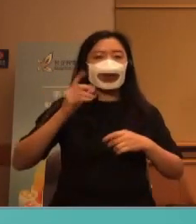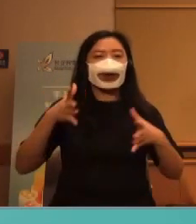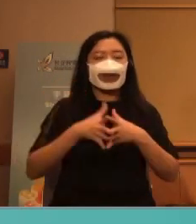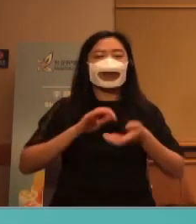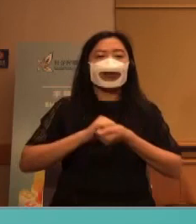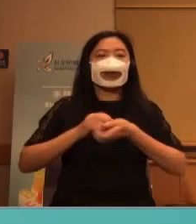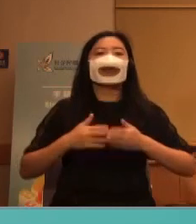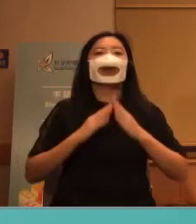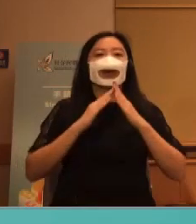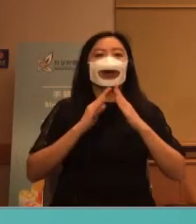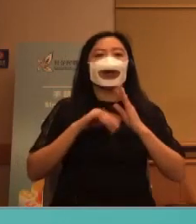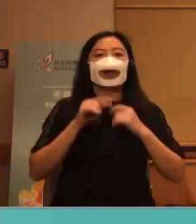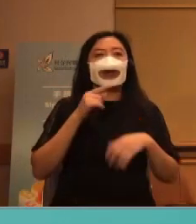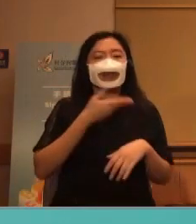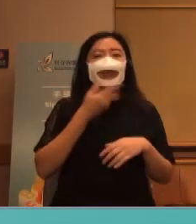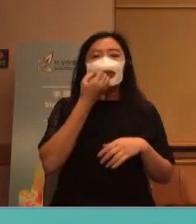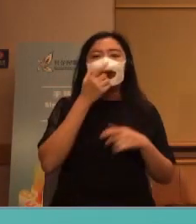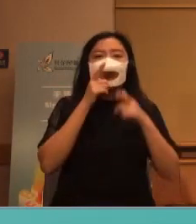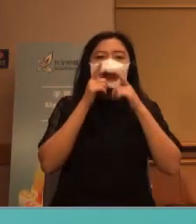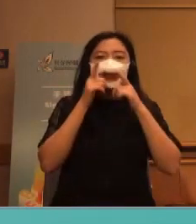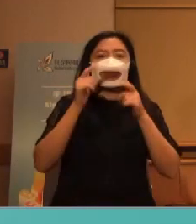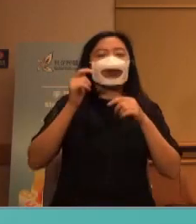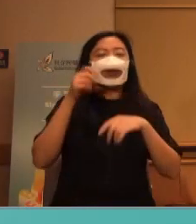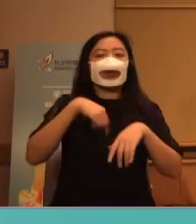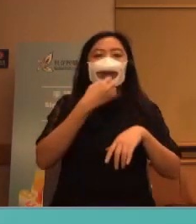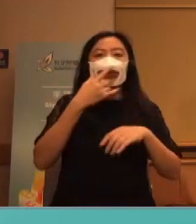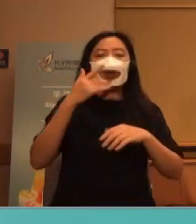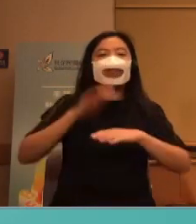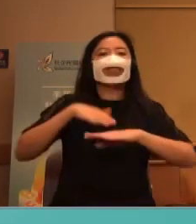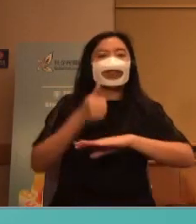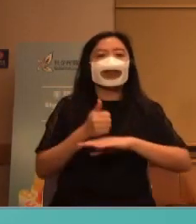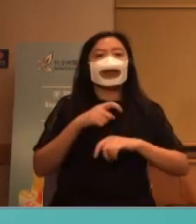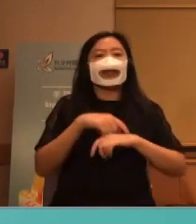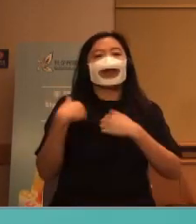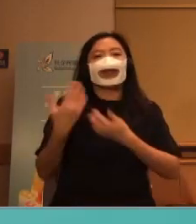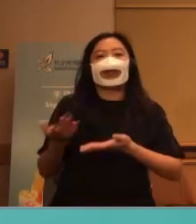in Hong Kong. So pass the time to Bohemia to lead the panel discussion. Thank you.